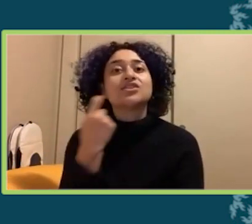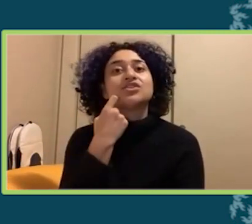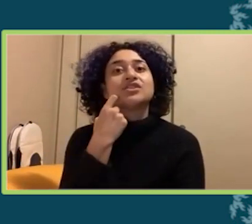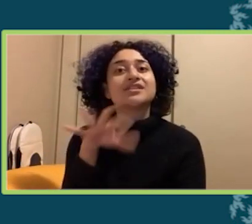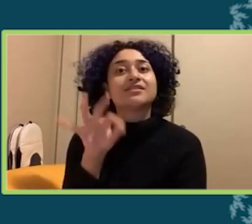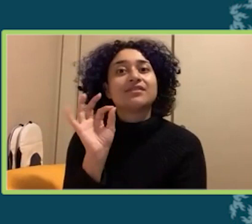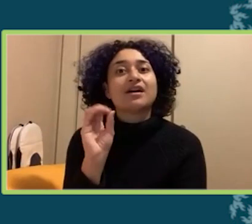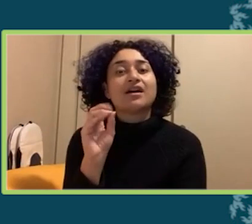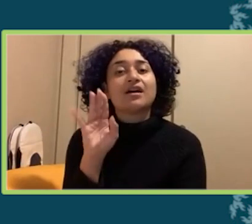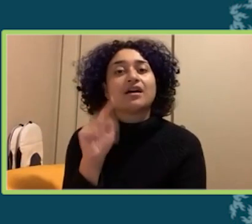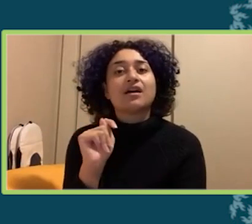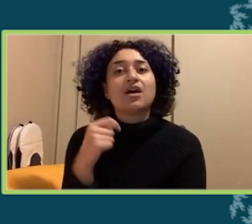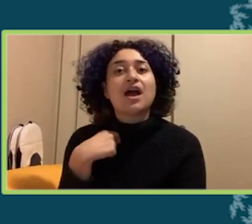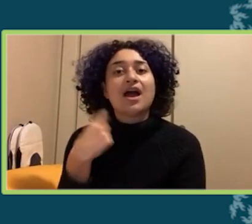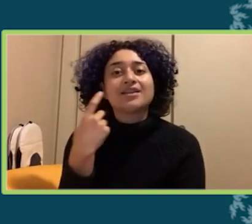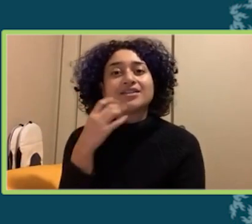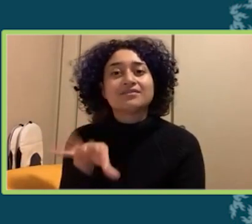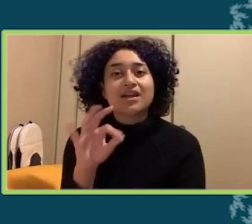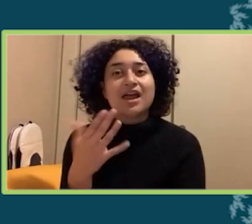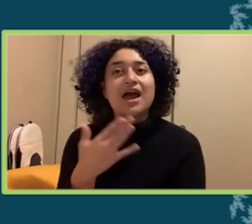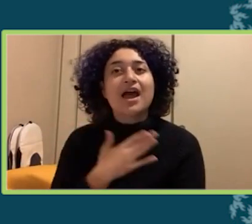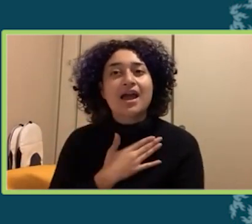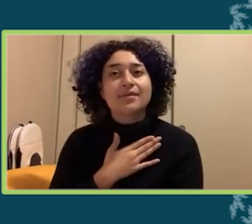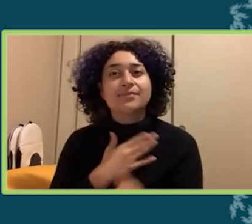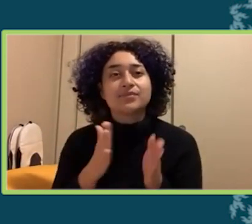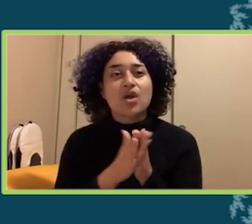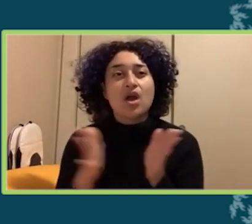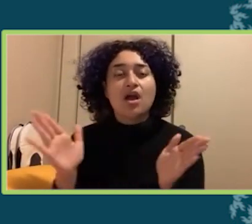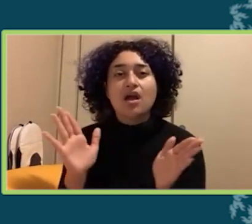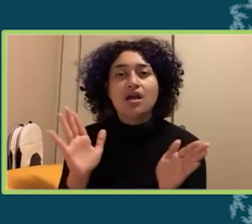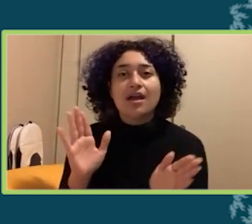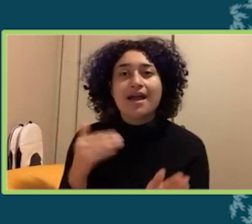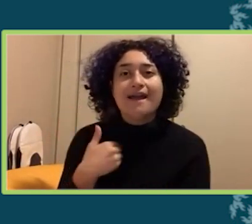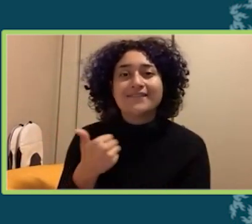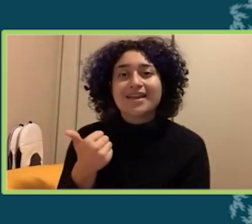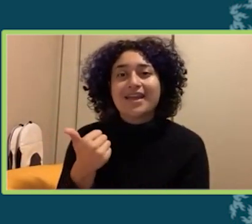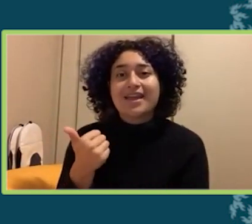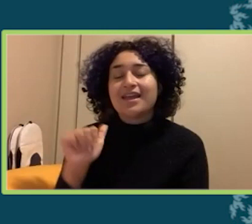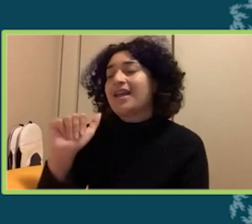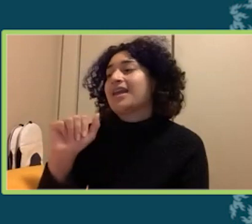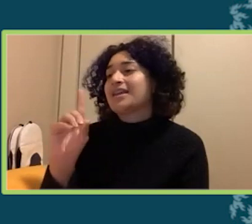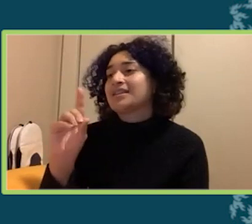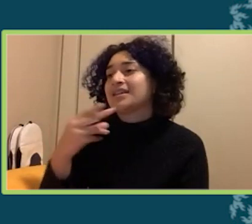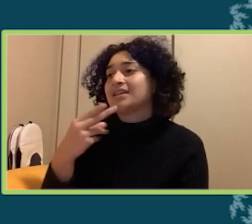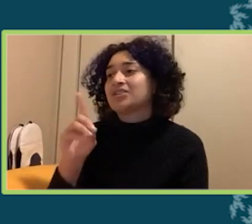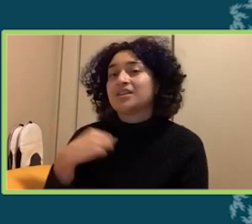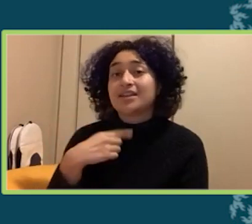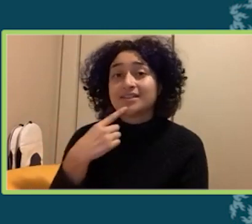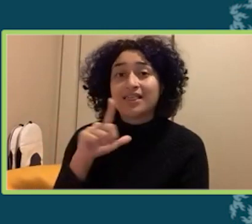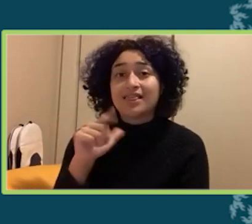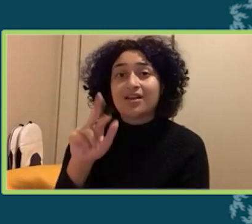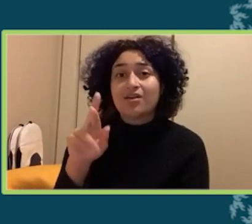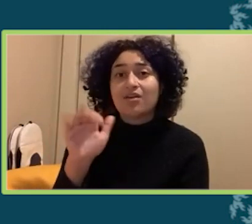am on the spectrum and have ADHD. And I said, Laura, this would be like